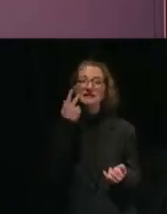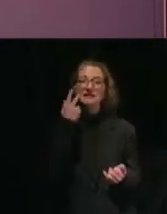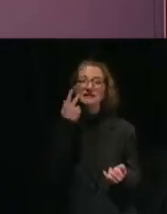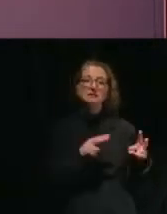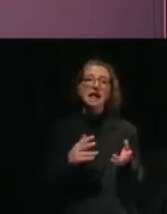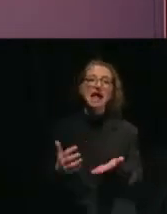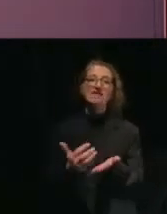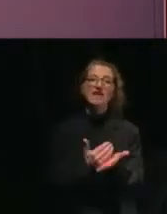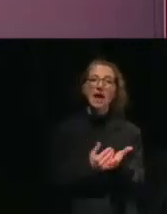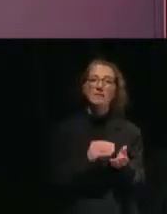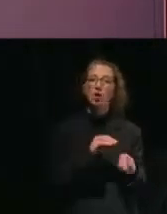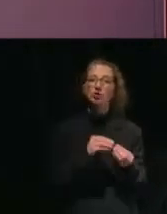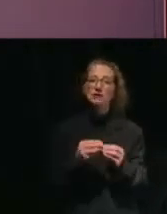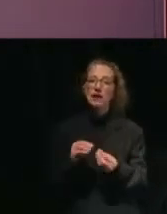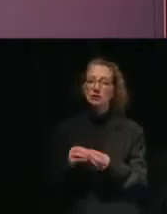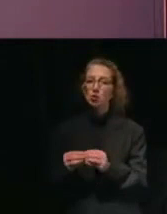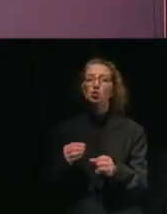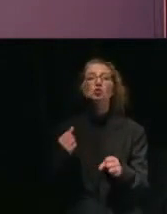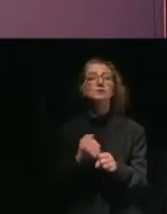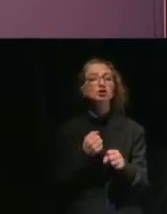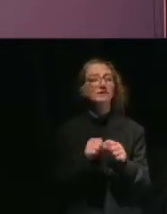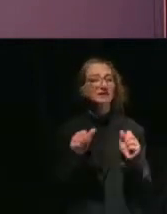employment. B,